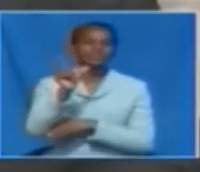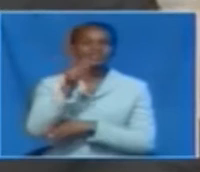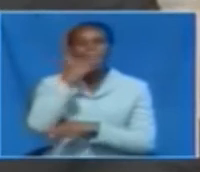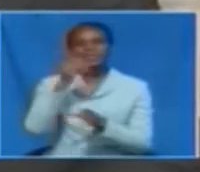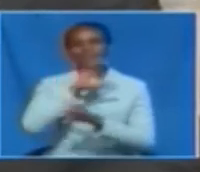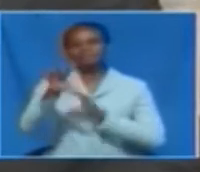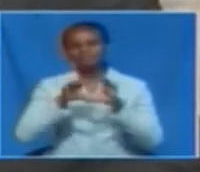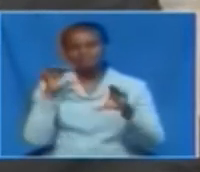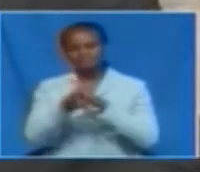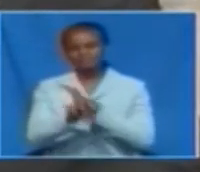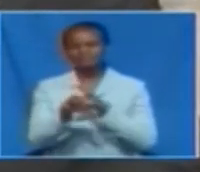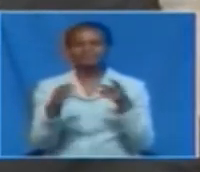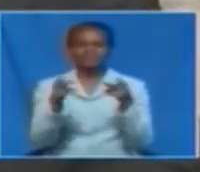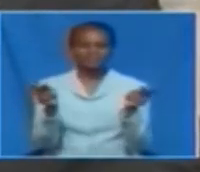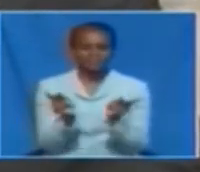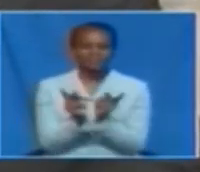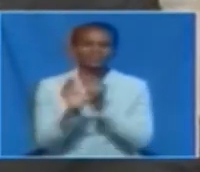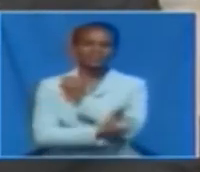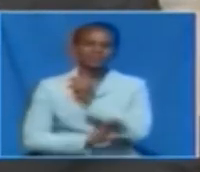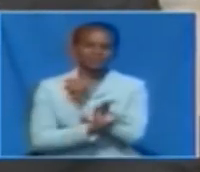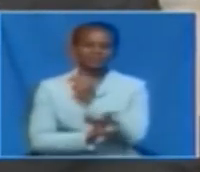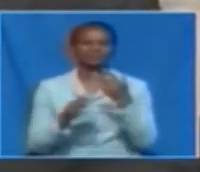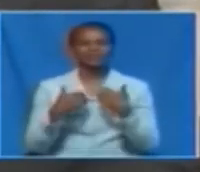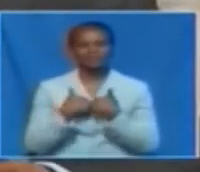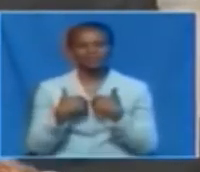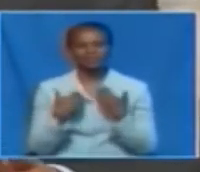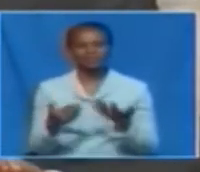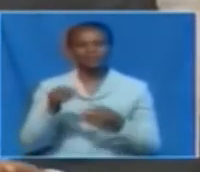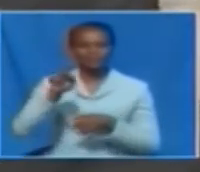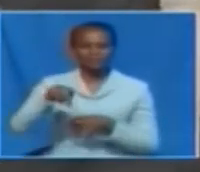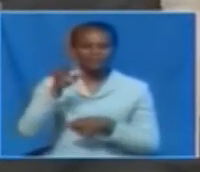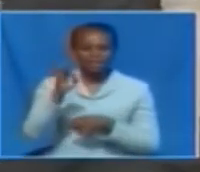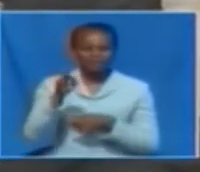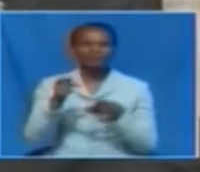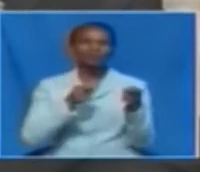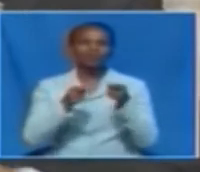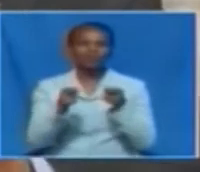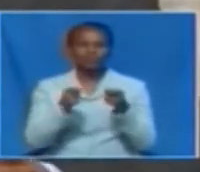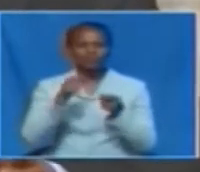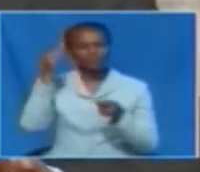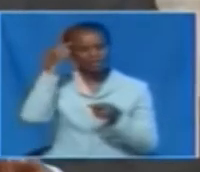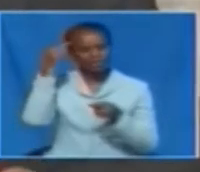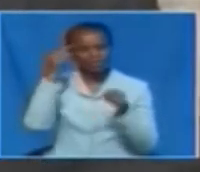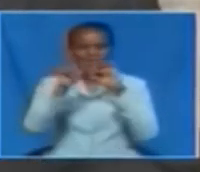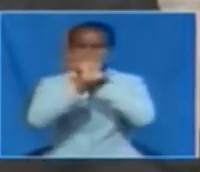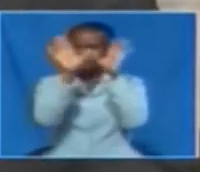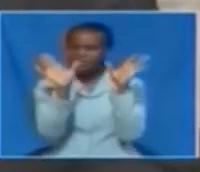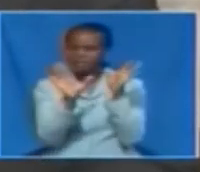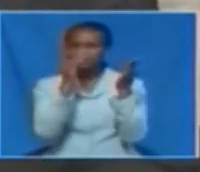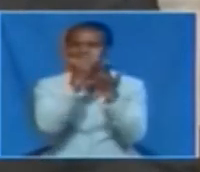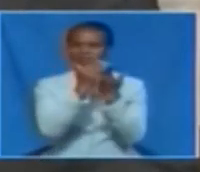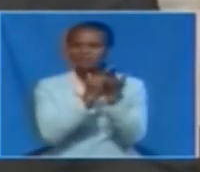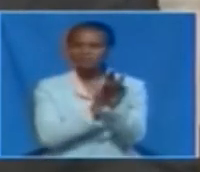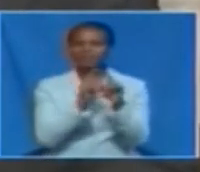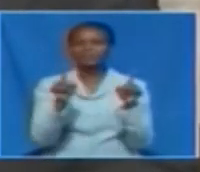of history. We had the PF come into power with a very clear agenda, which they did not hide at